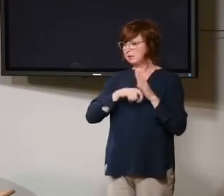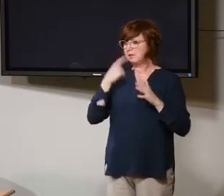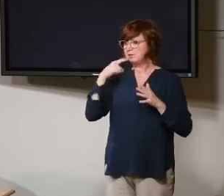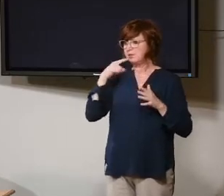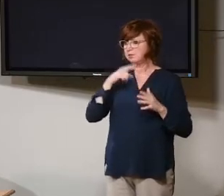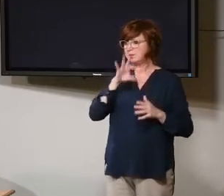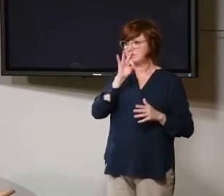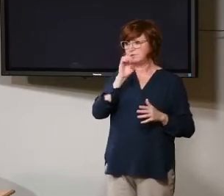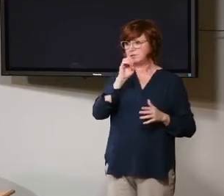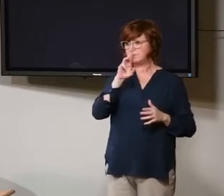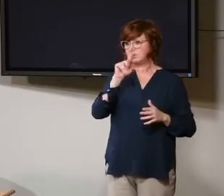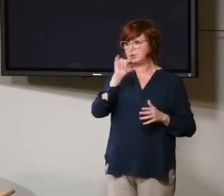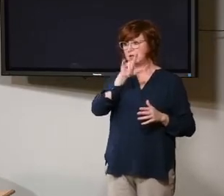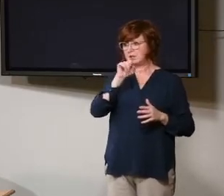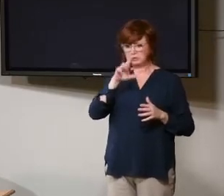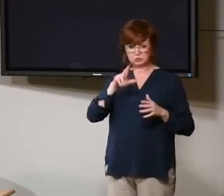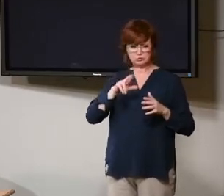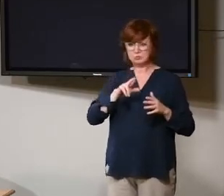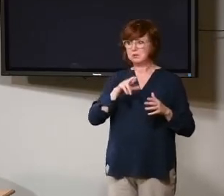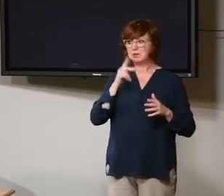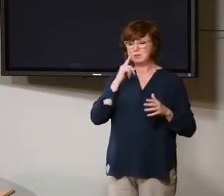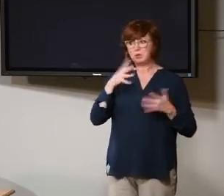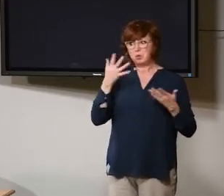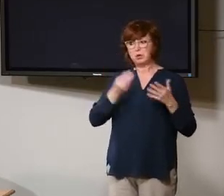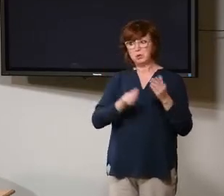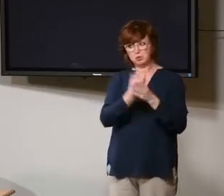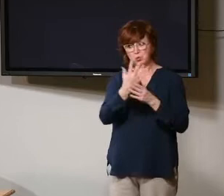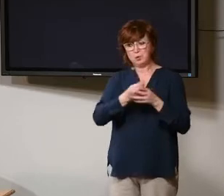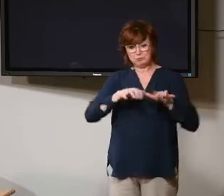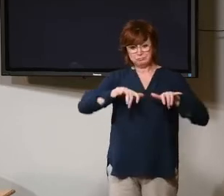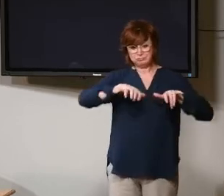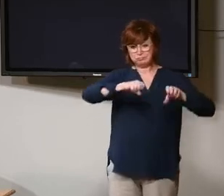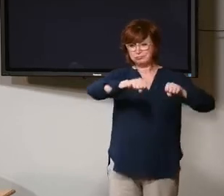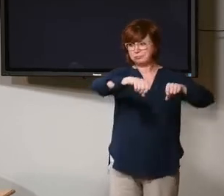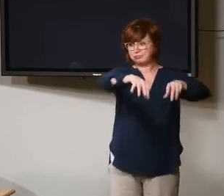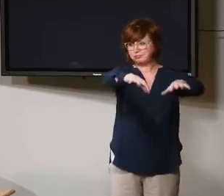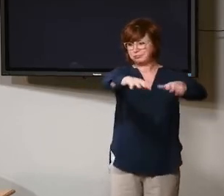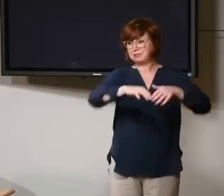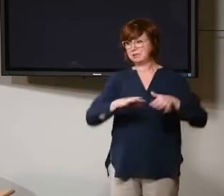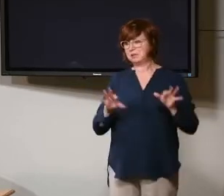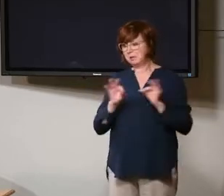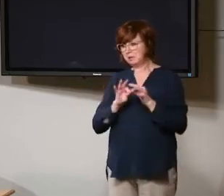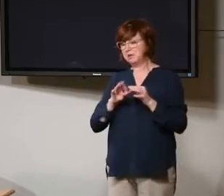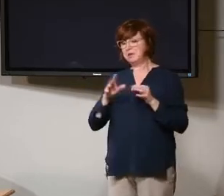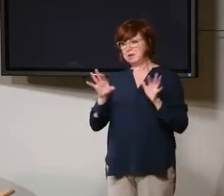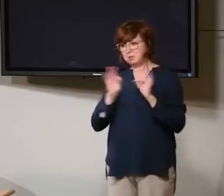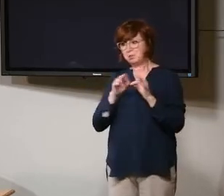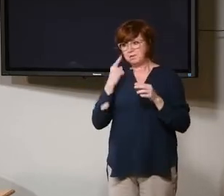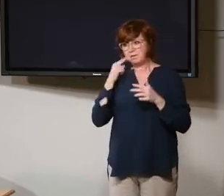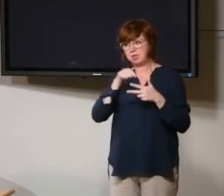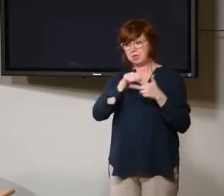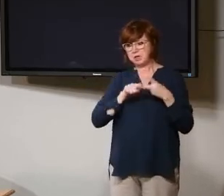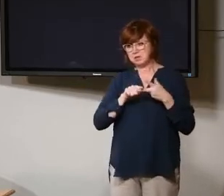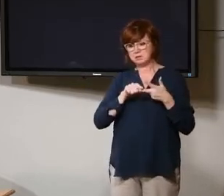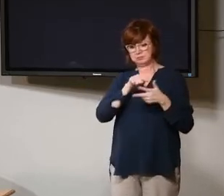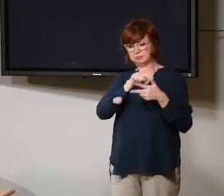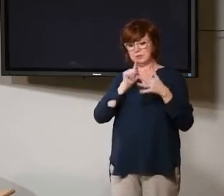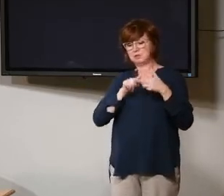lights are on and the heat is on in all of our buildings, and that the power is being supplied to our communities. And